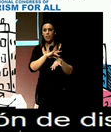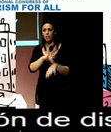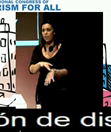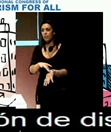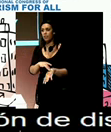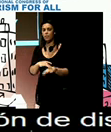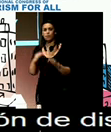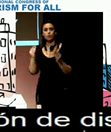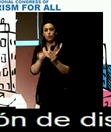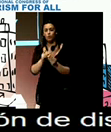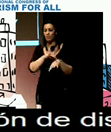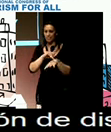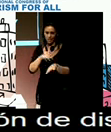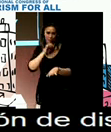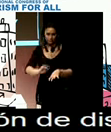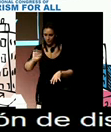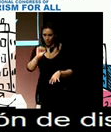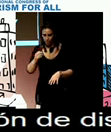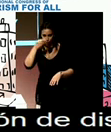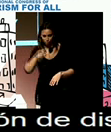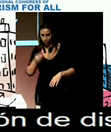walls, a guided visit,